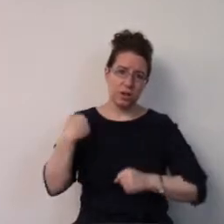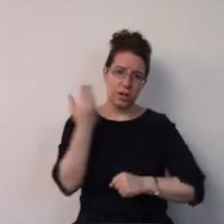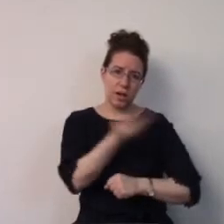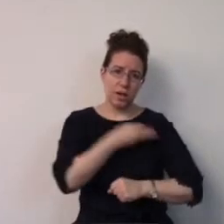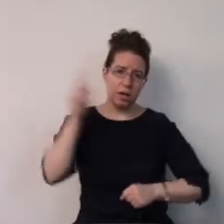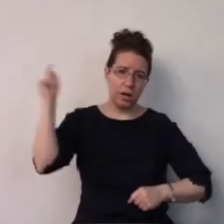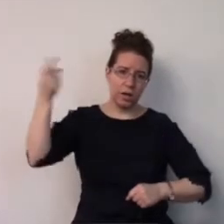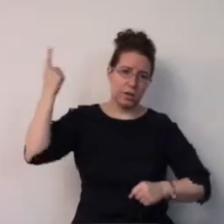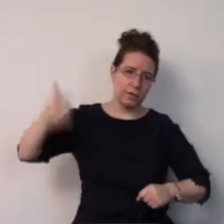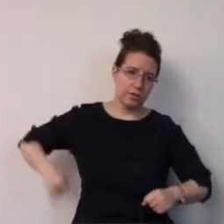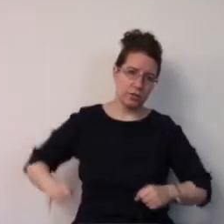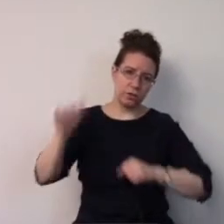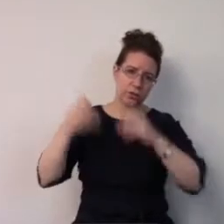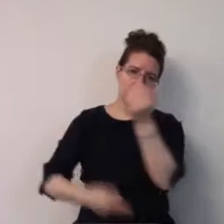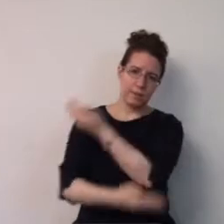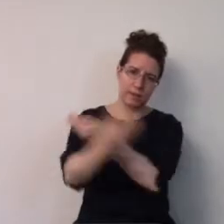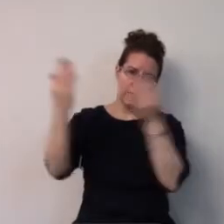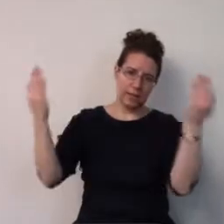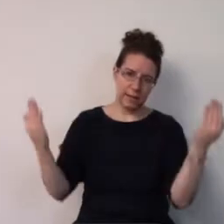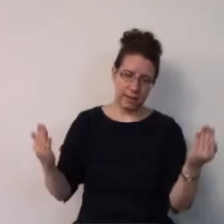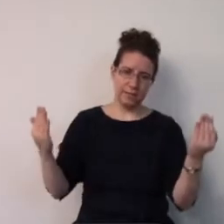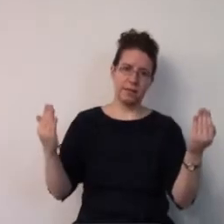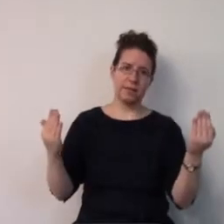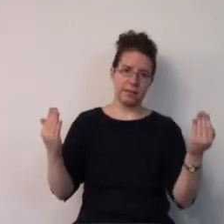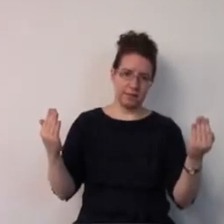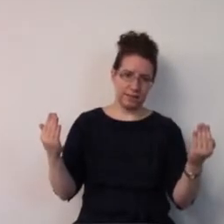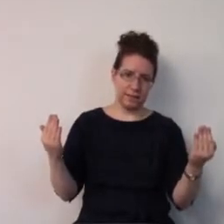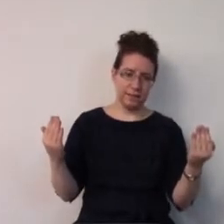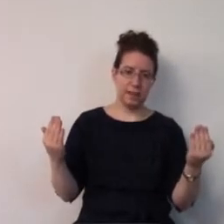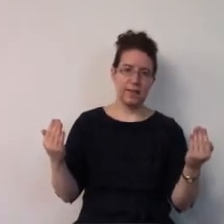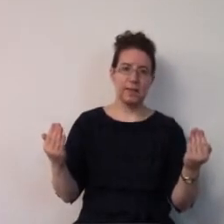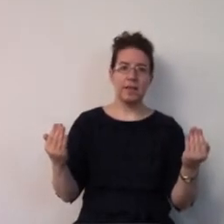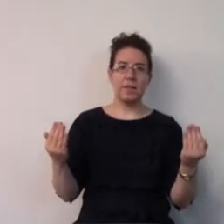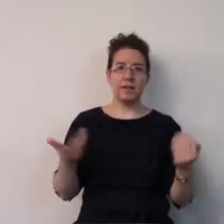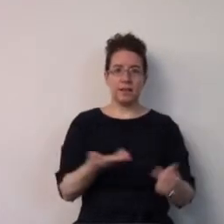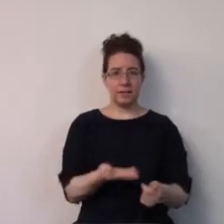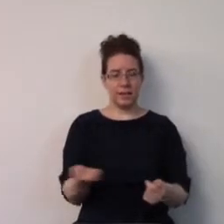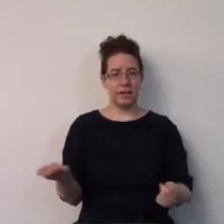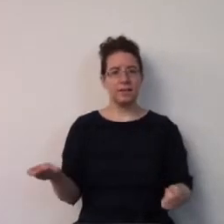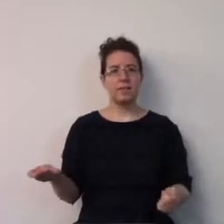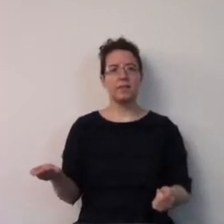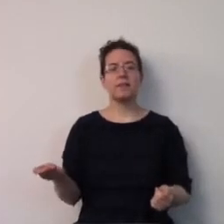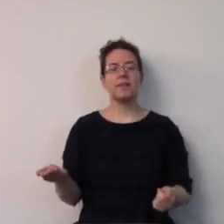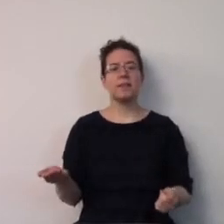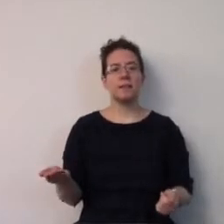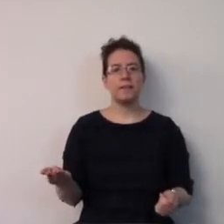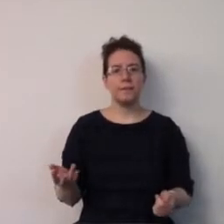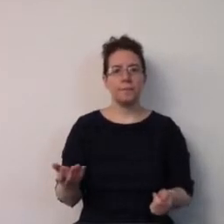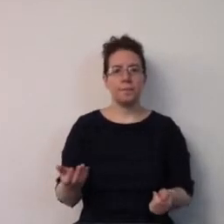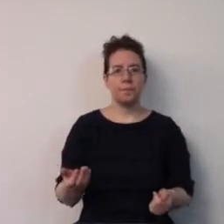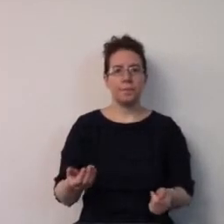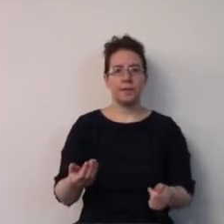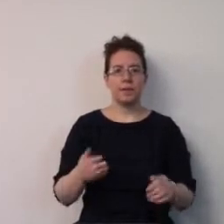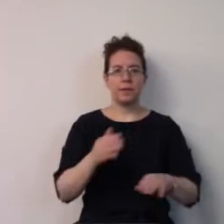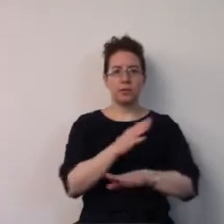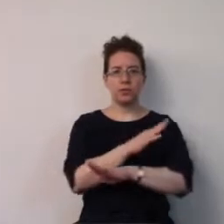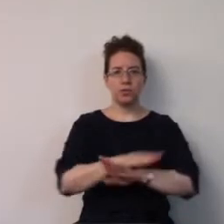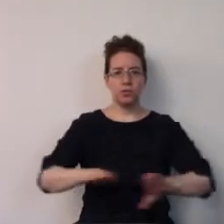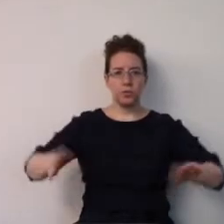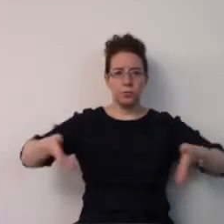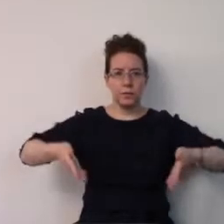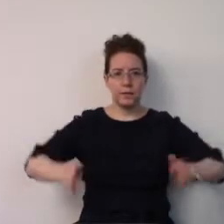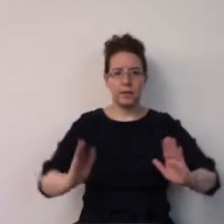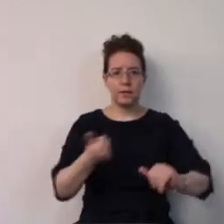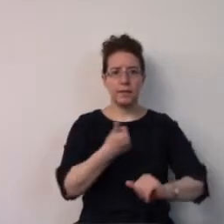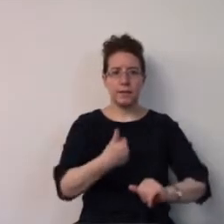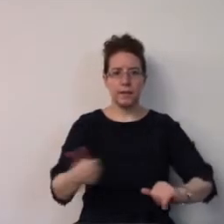the one writer said, don't let any man steal your crown. Right. God has a crown waiting for those that overcome.